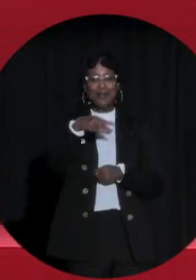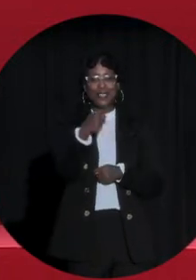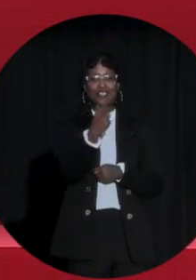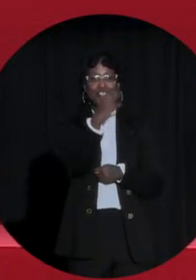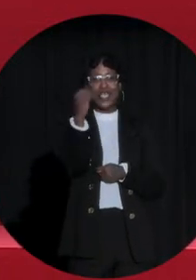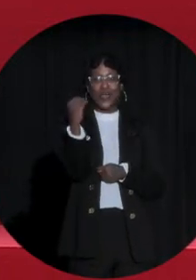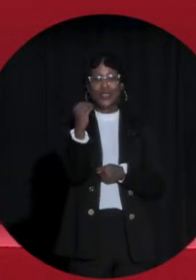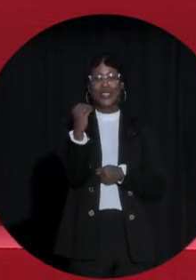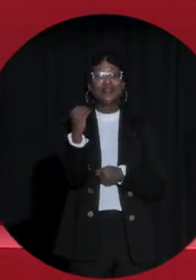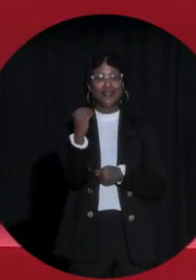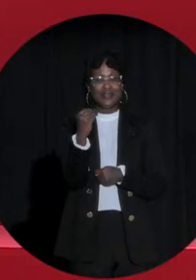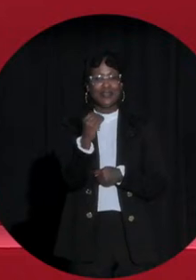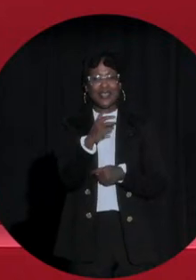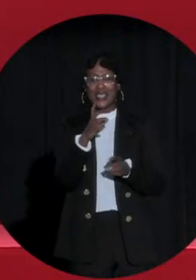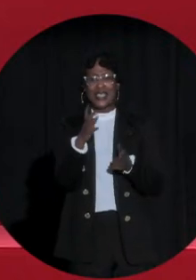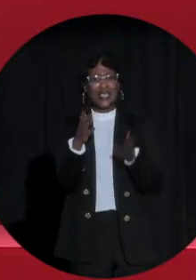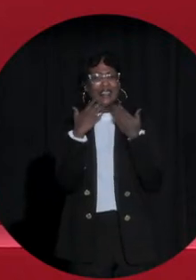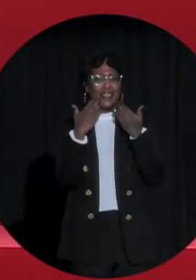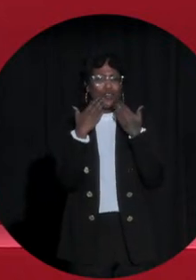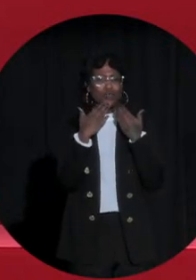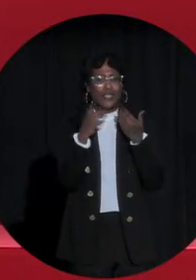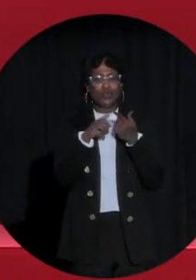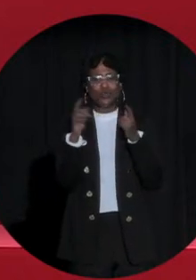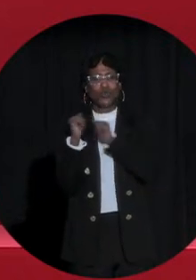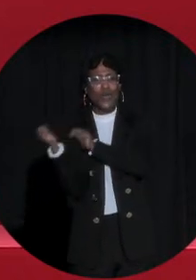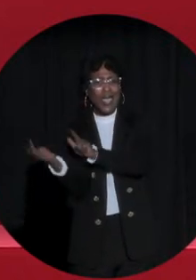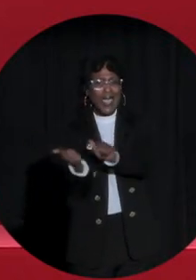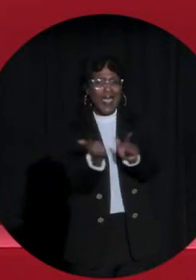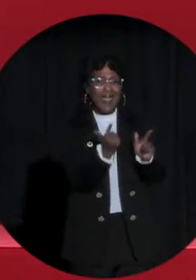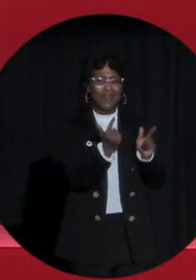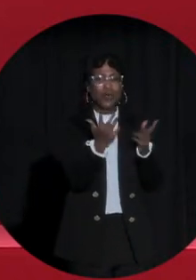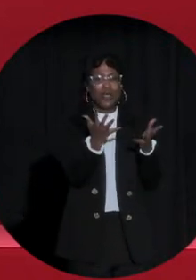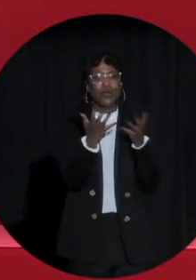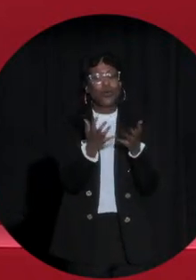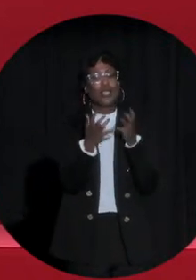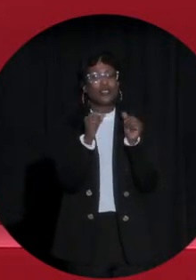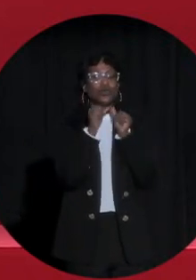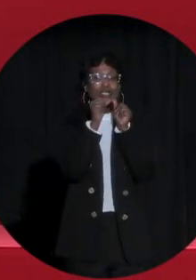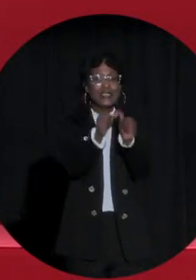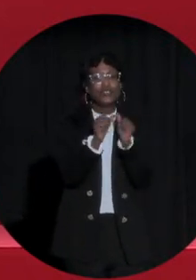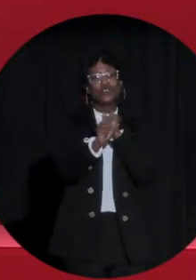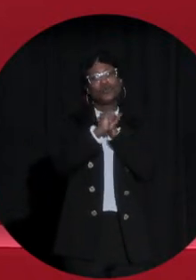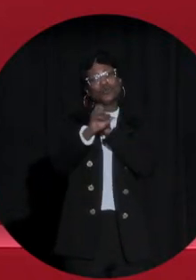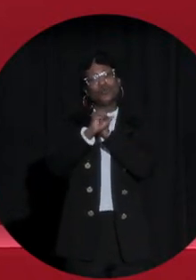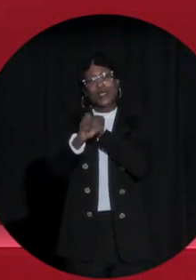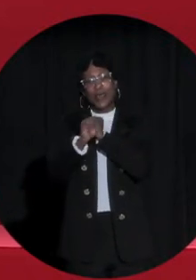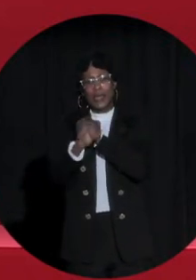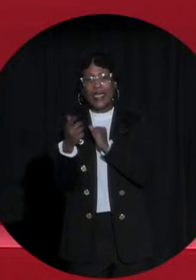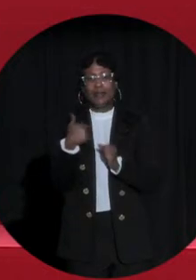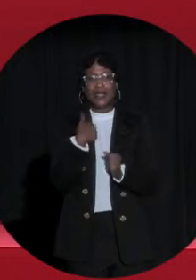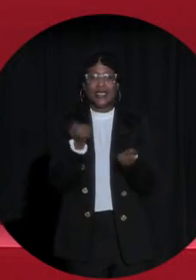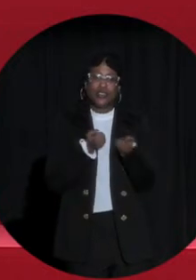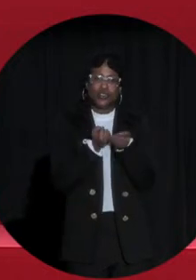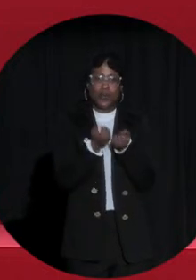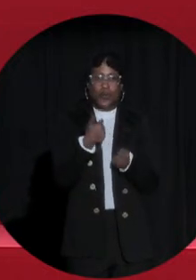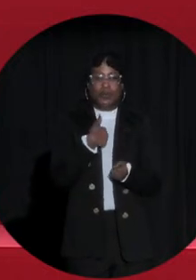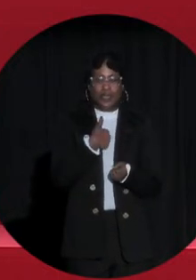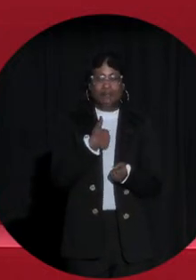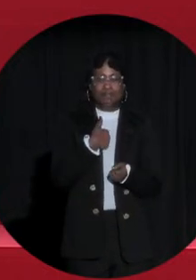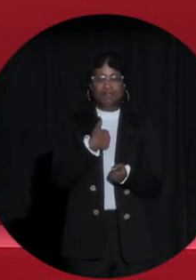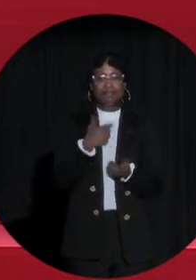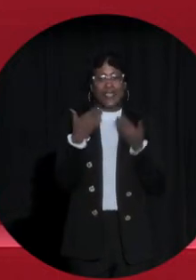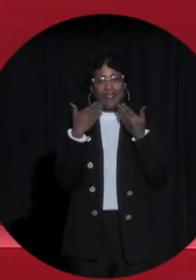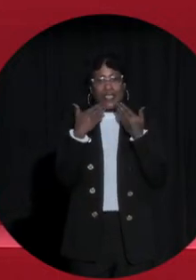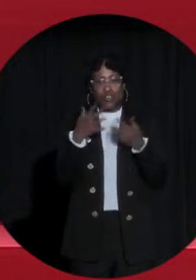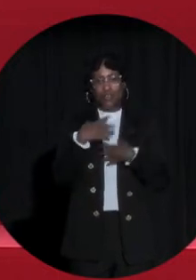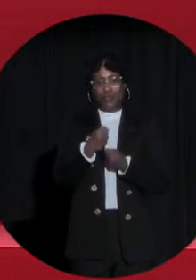continue walking along a path of progress together, thank you once again for placing your trust in me. These